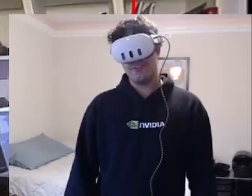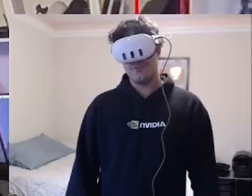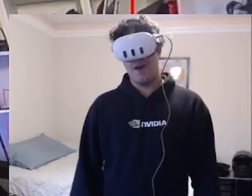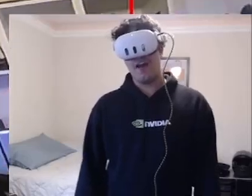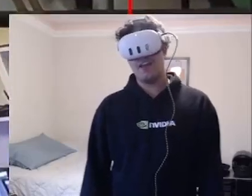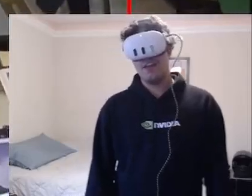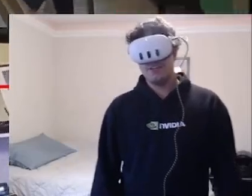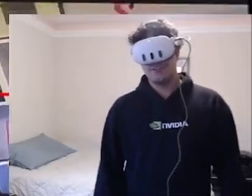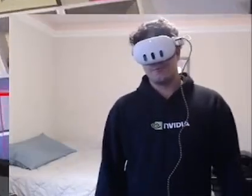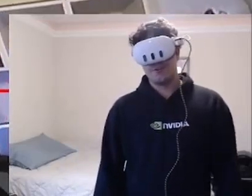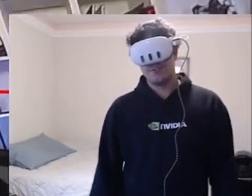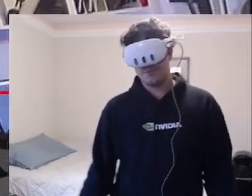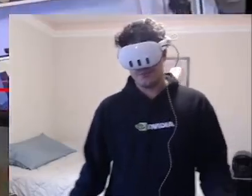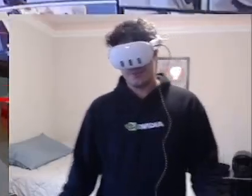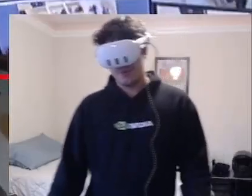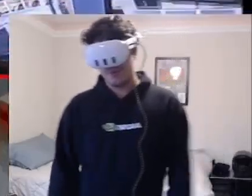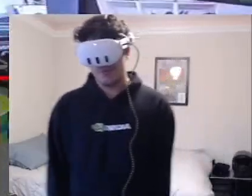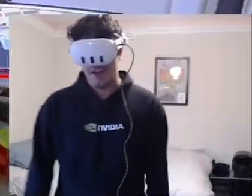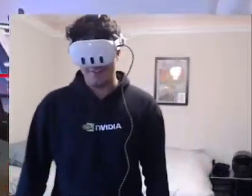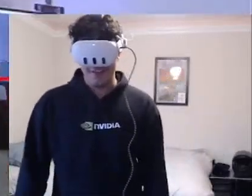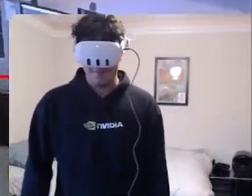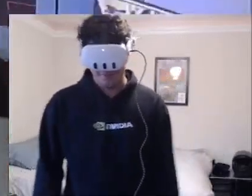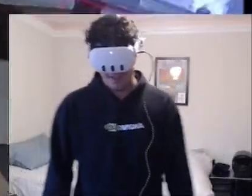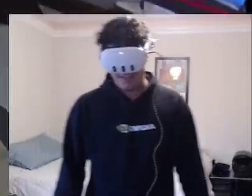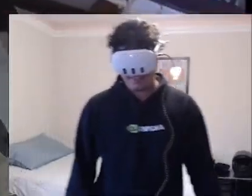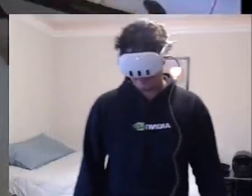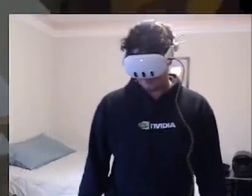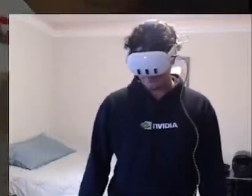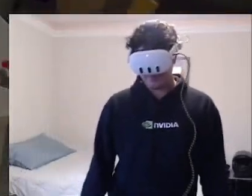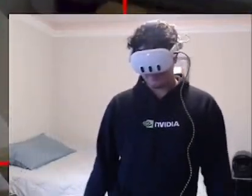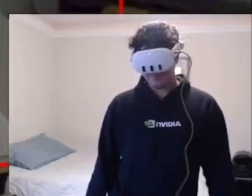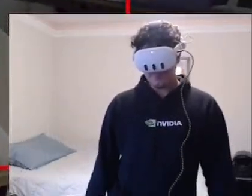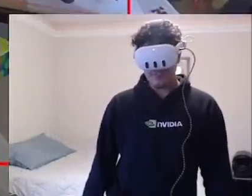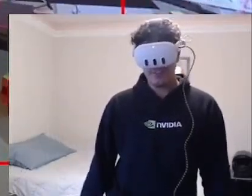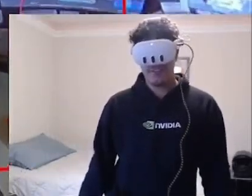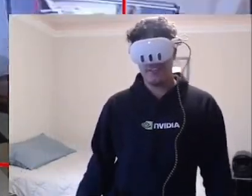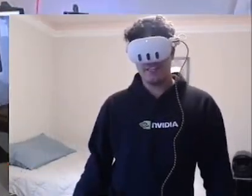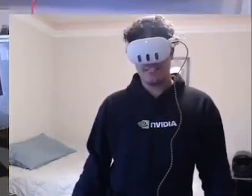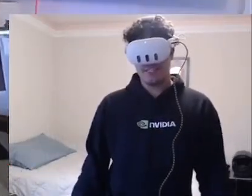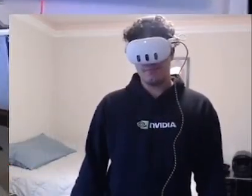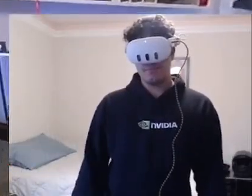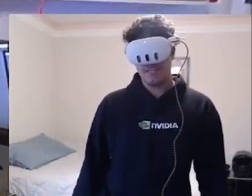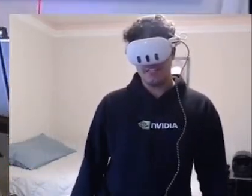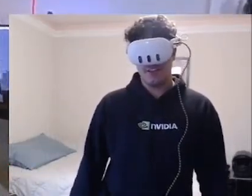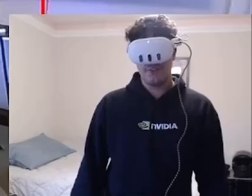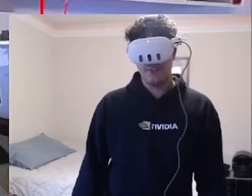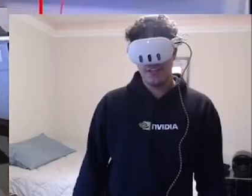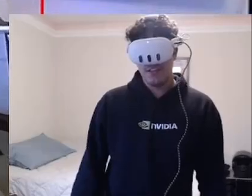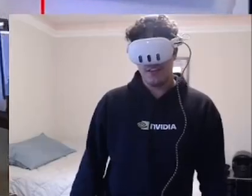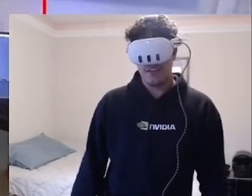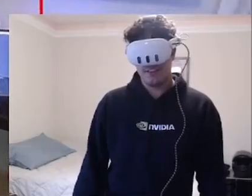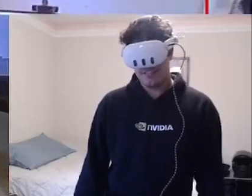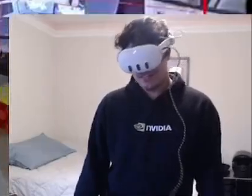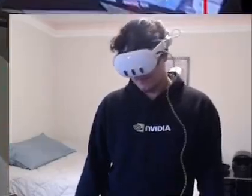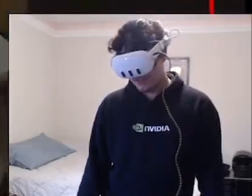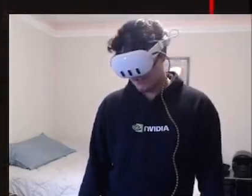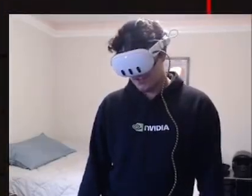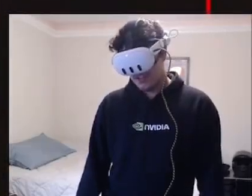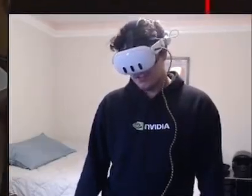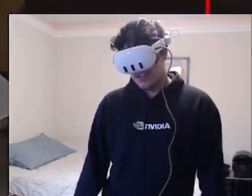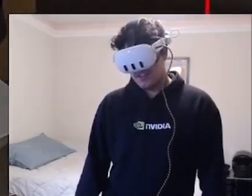made all the UI, so we're super proud of him for that. The TCP tunnel that